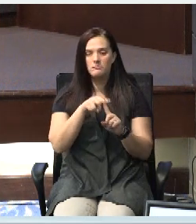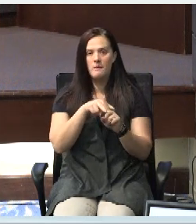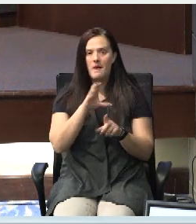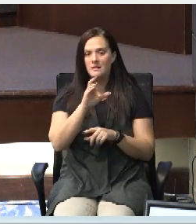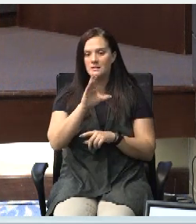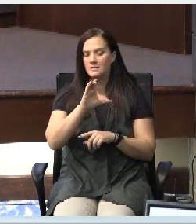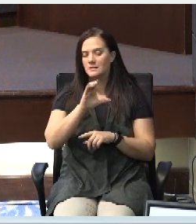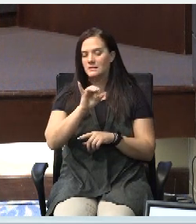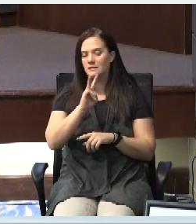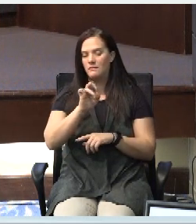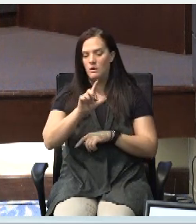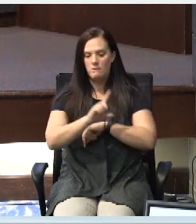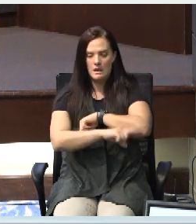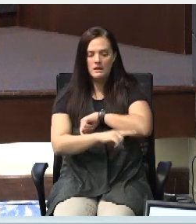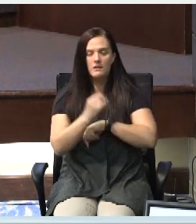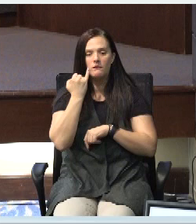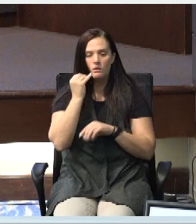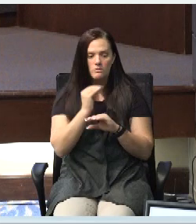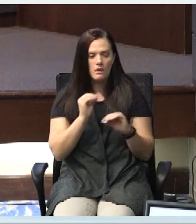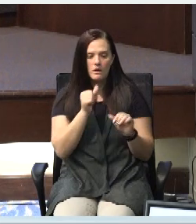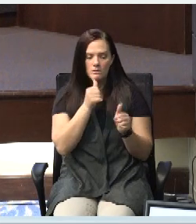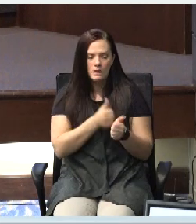compliance.